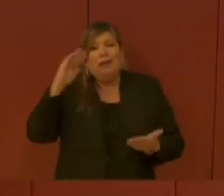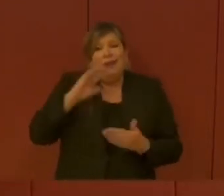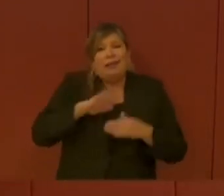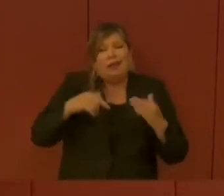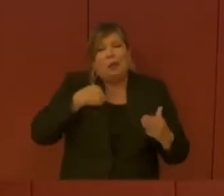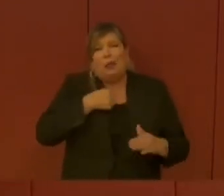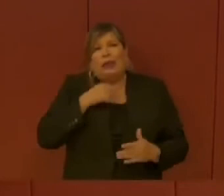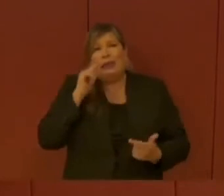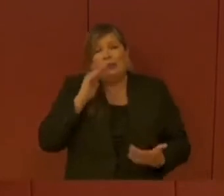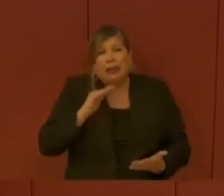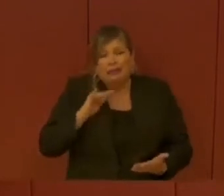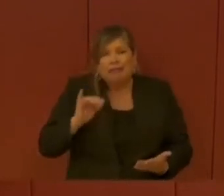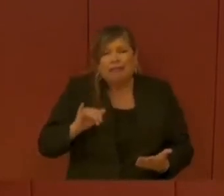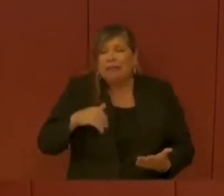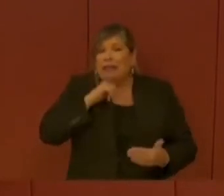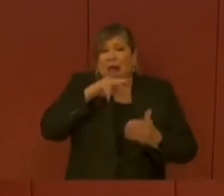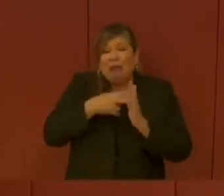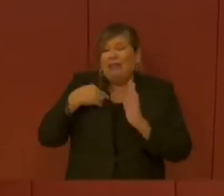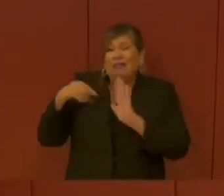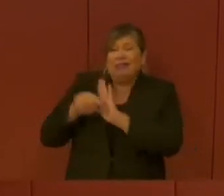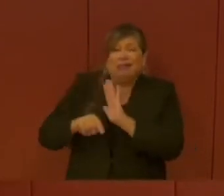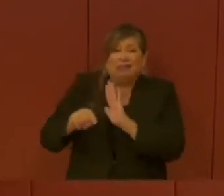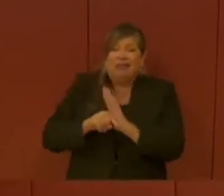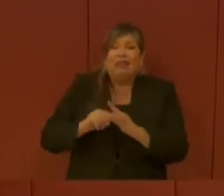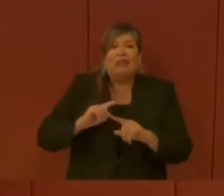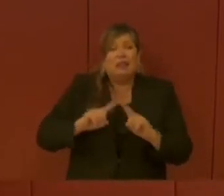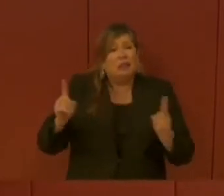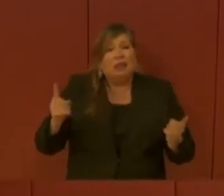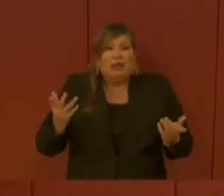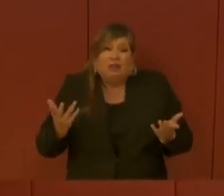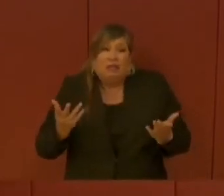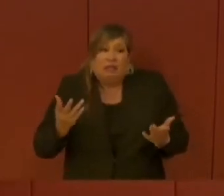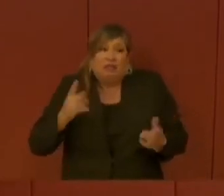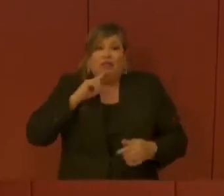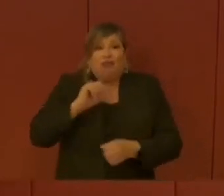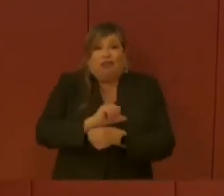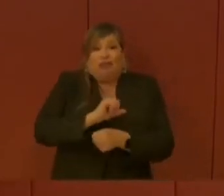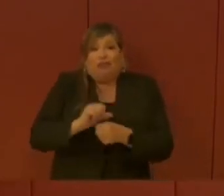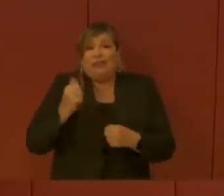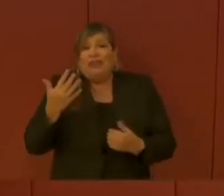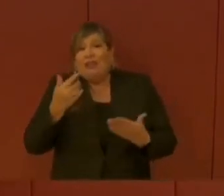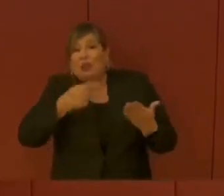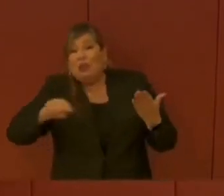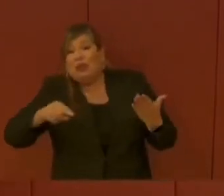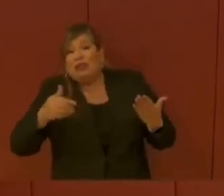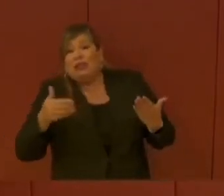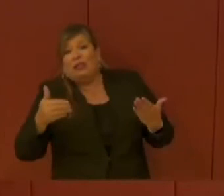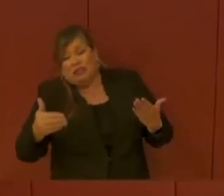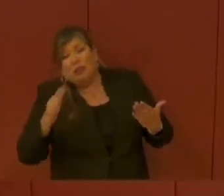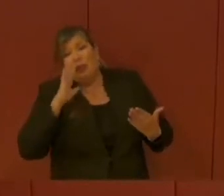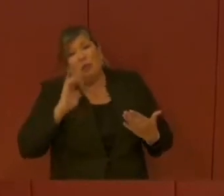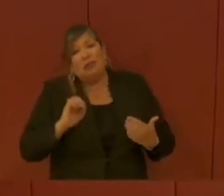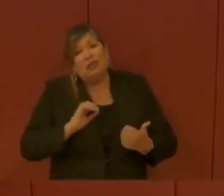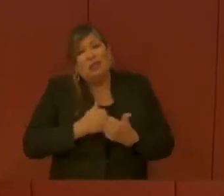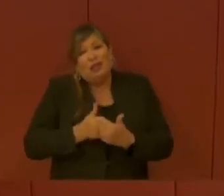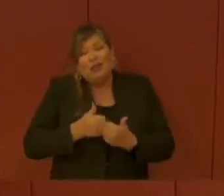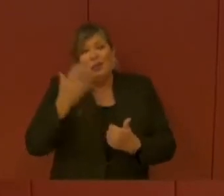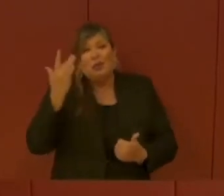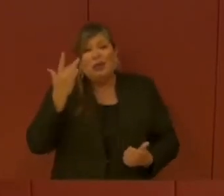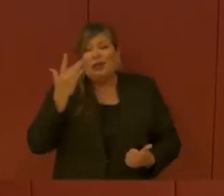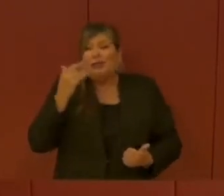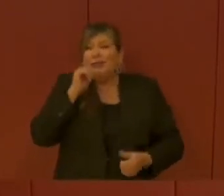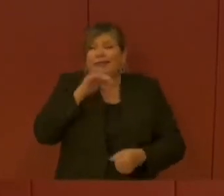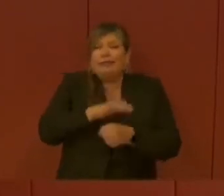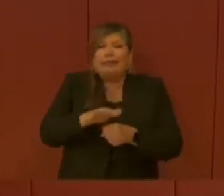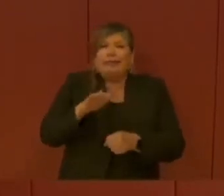just an observation about the next few weeks in particular are going to be stubborn in terms of available